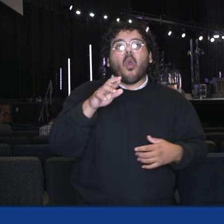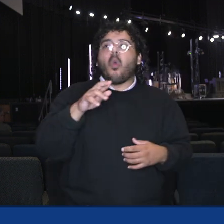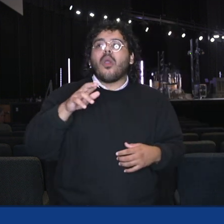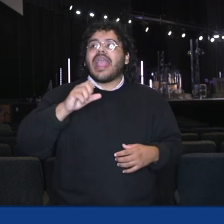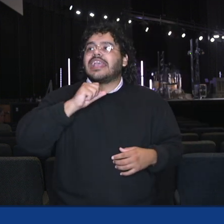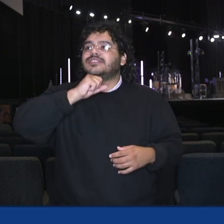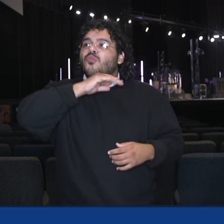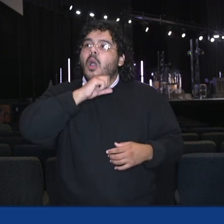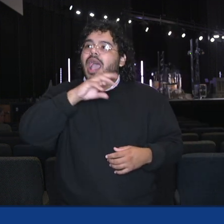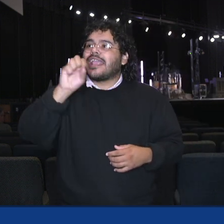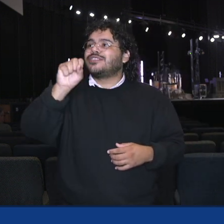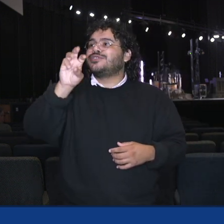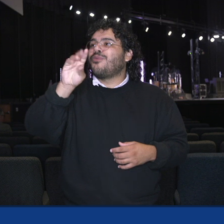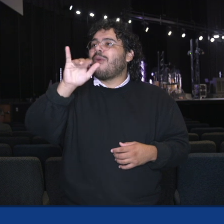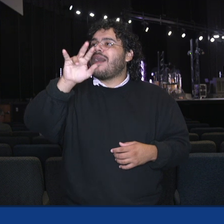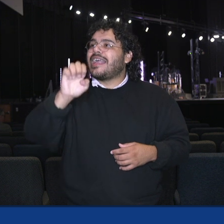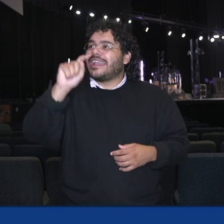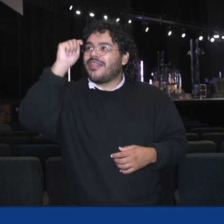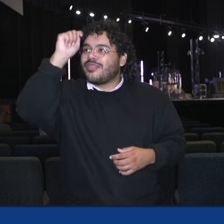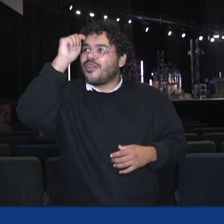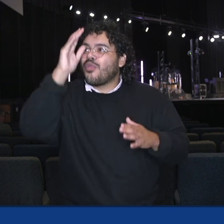view.